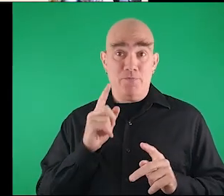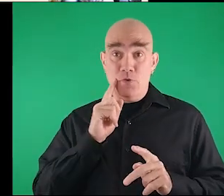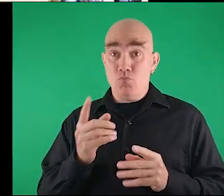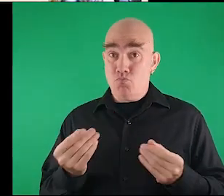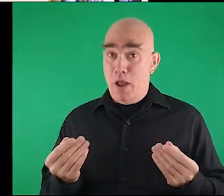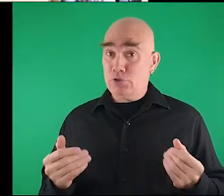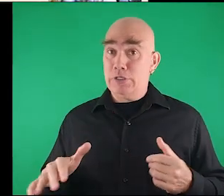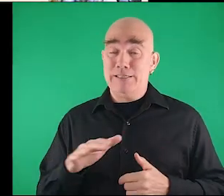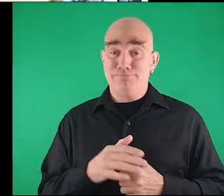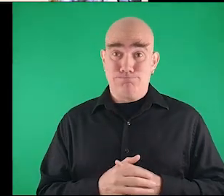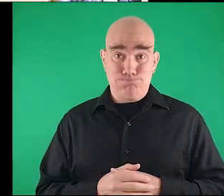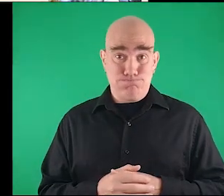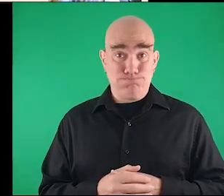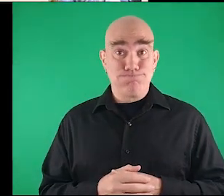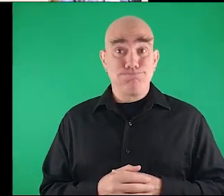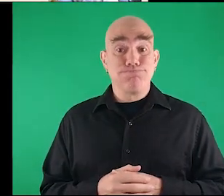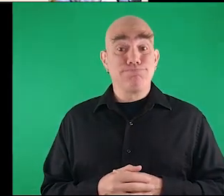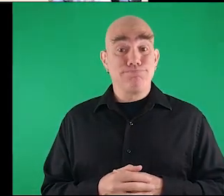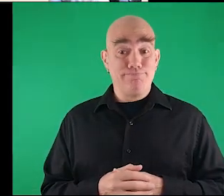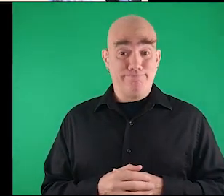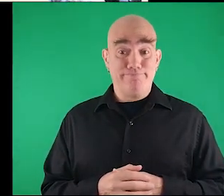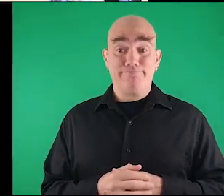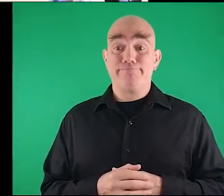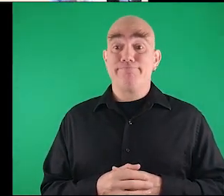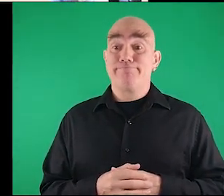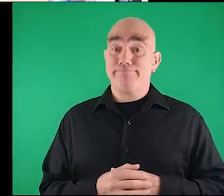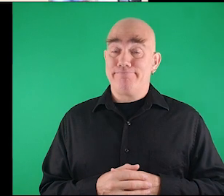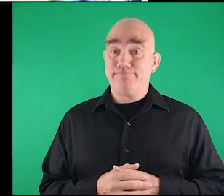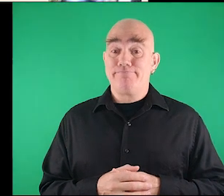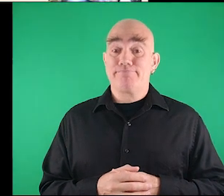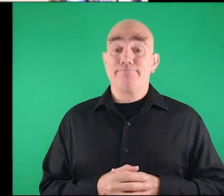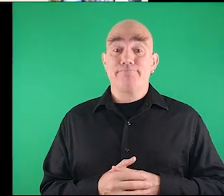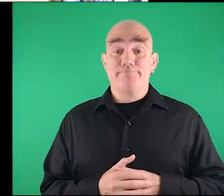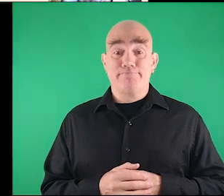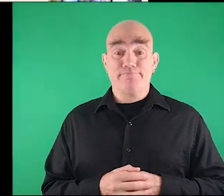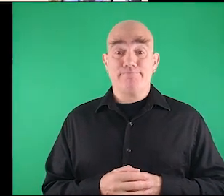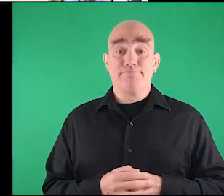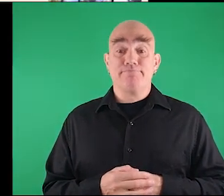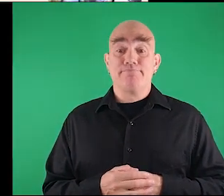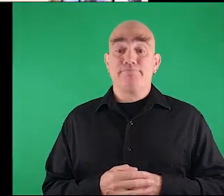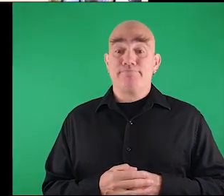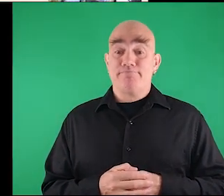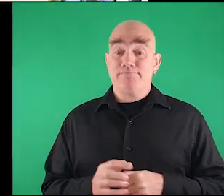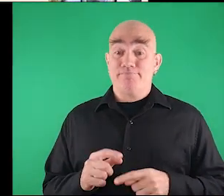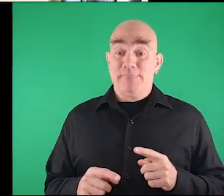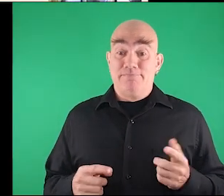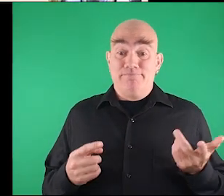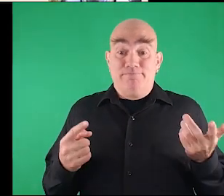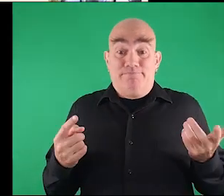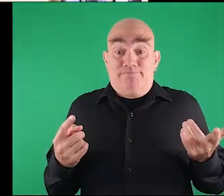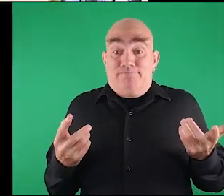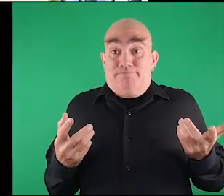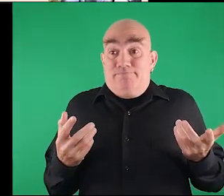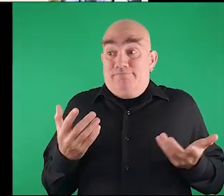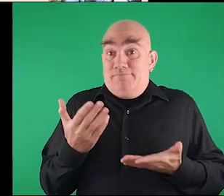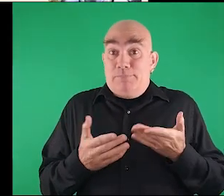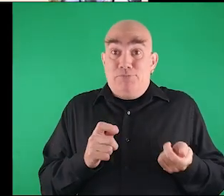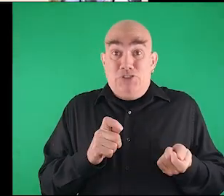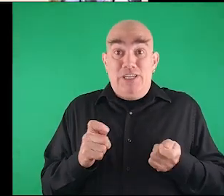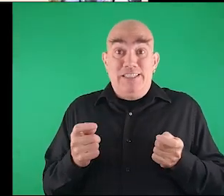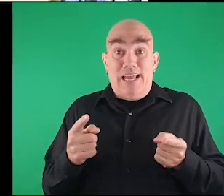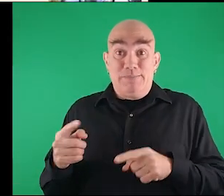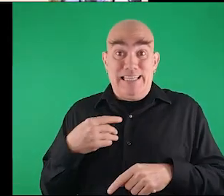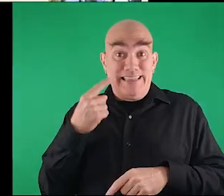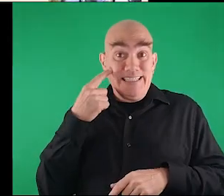hard to to to to to the people to the property uh but it